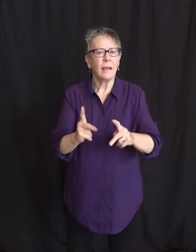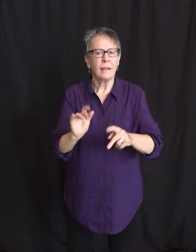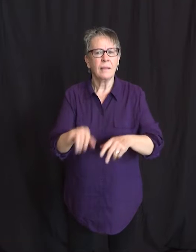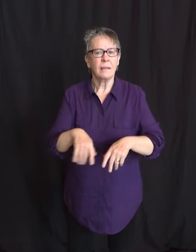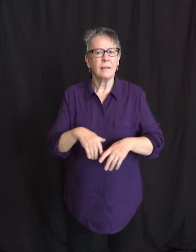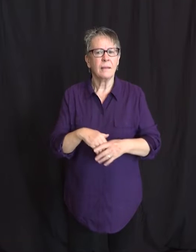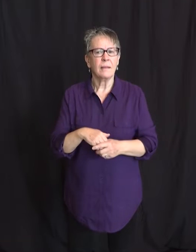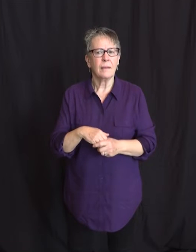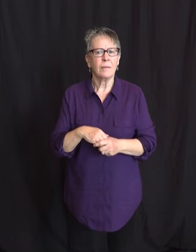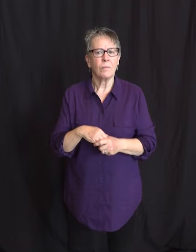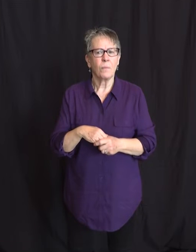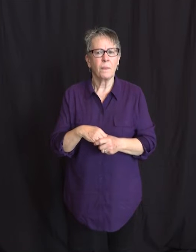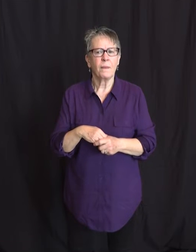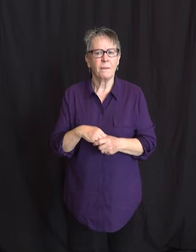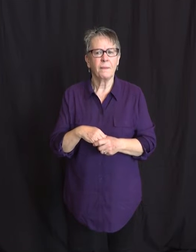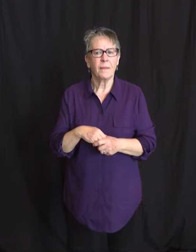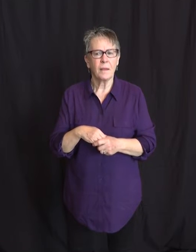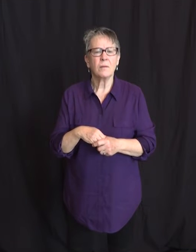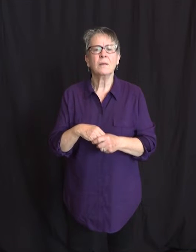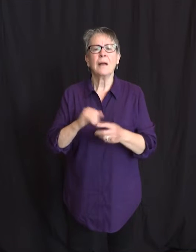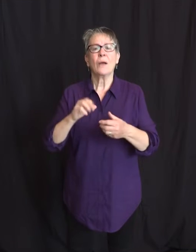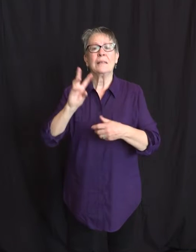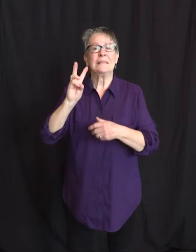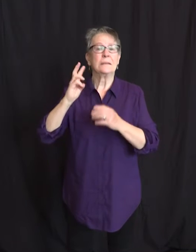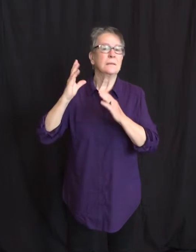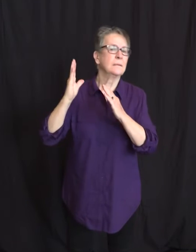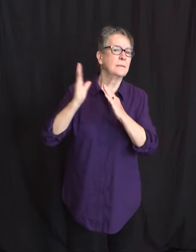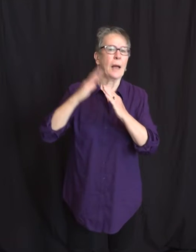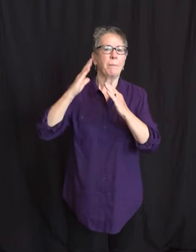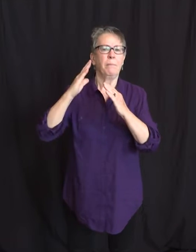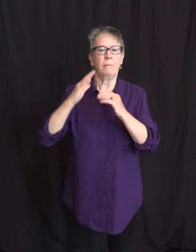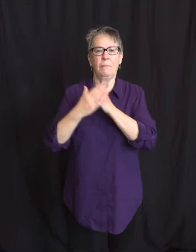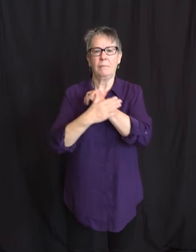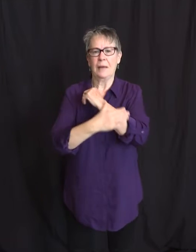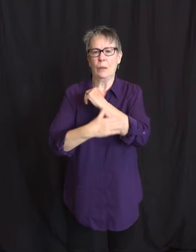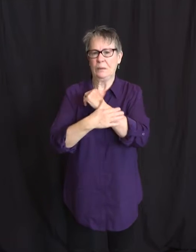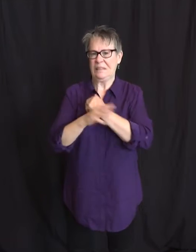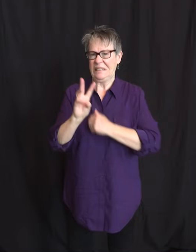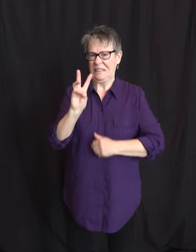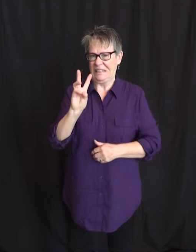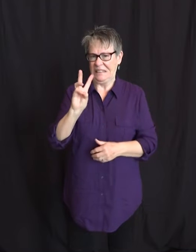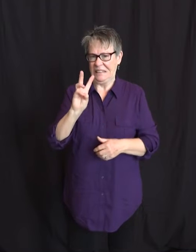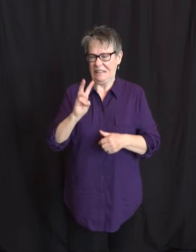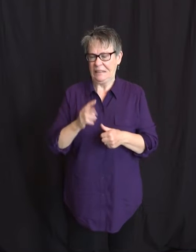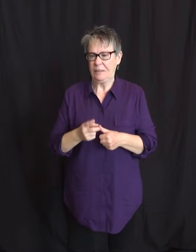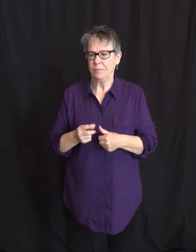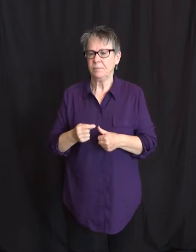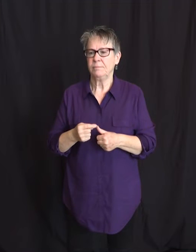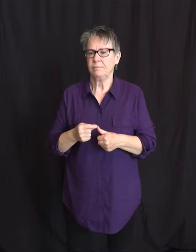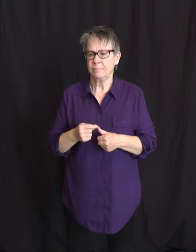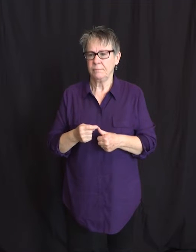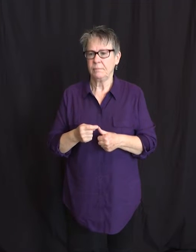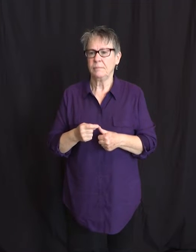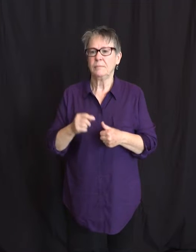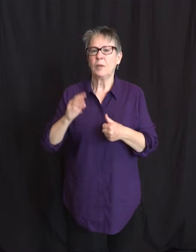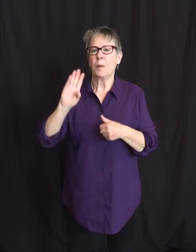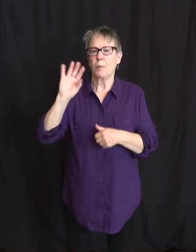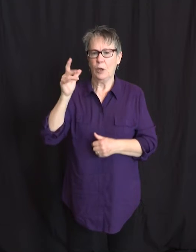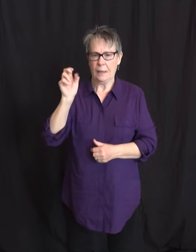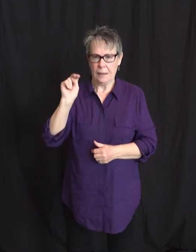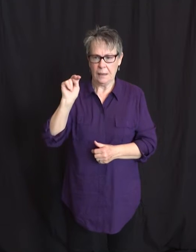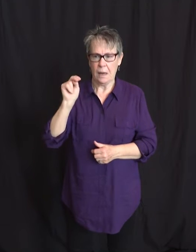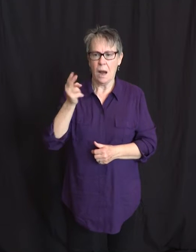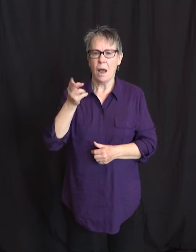highest concentration. There's positive test results and sadly fatalities in all 21 counties. But in order, Bergen, Hudson,